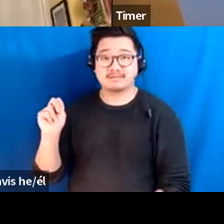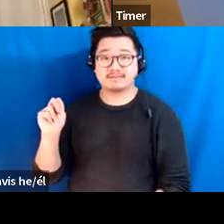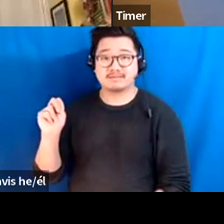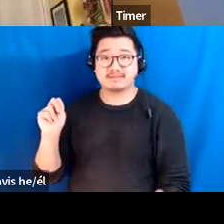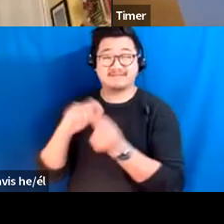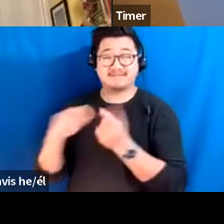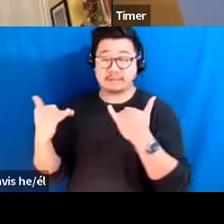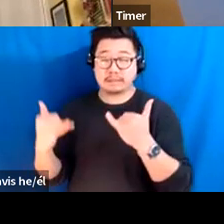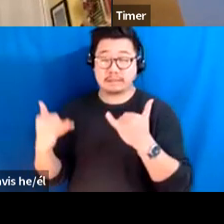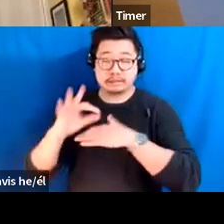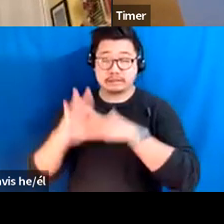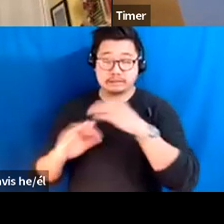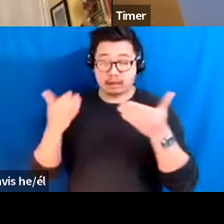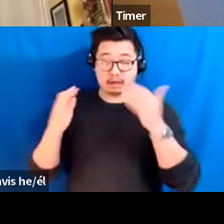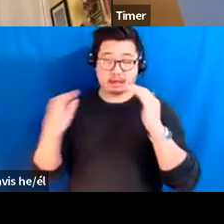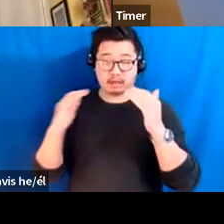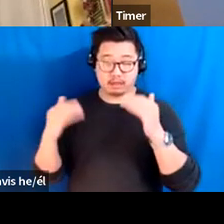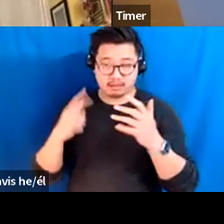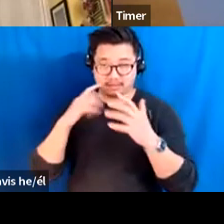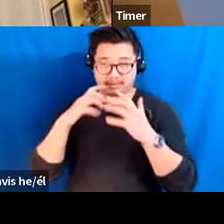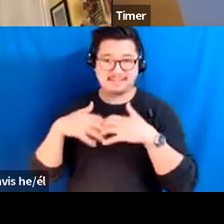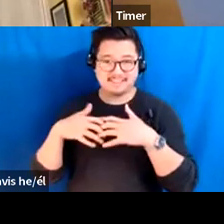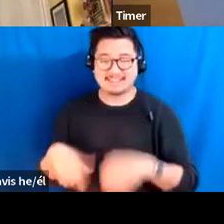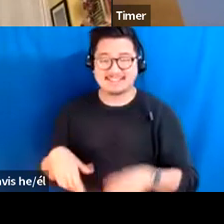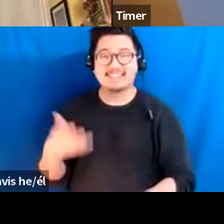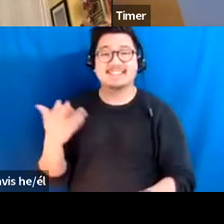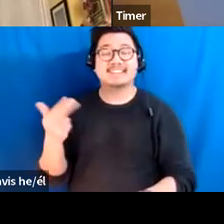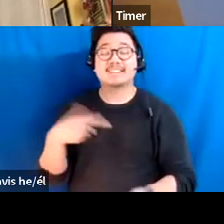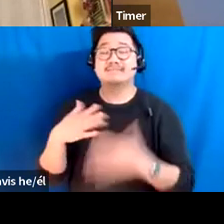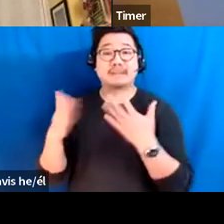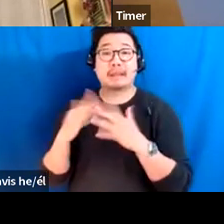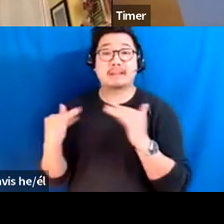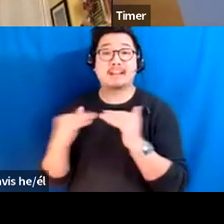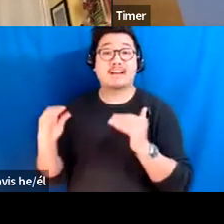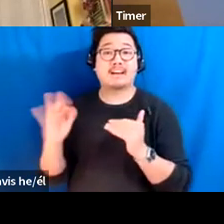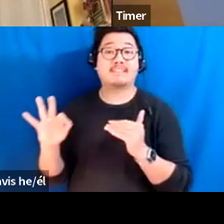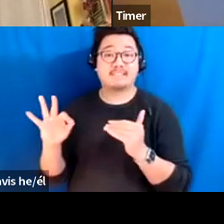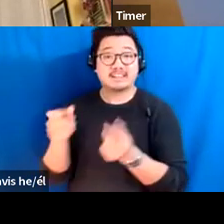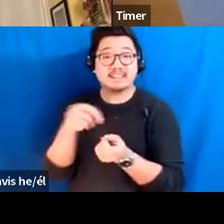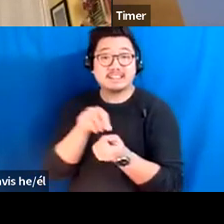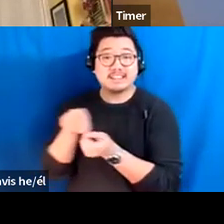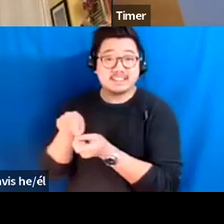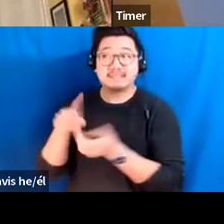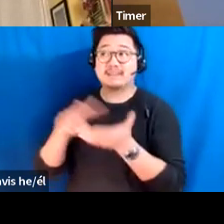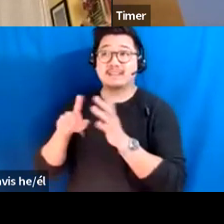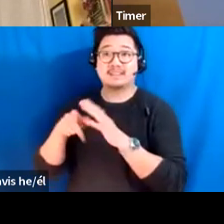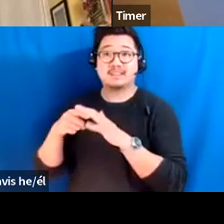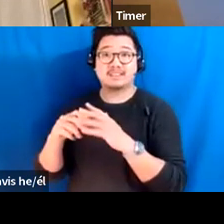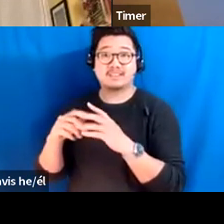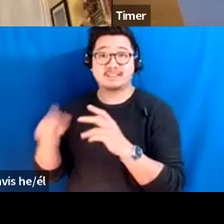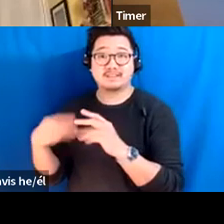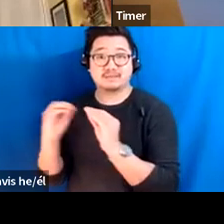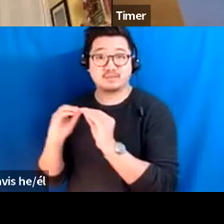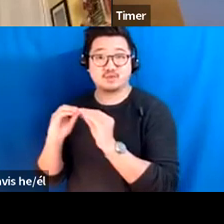late i'm fine i'm losing words that level of detail given the increase in counselors i think will be really